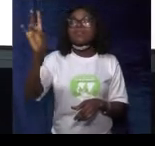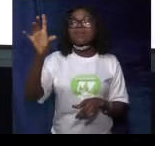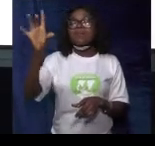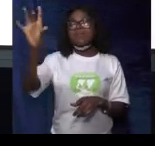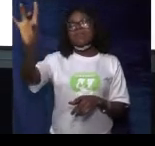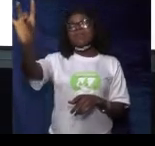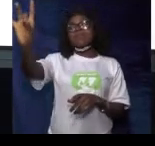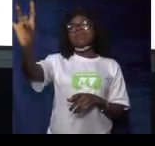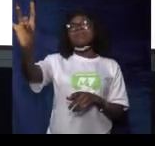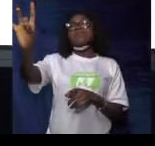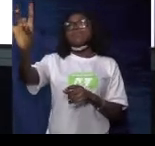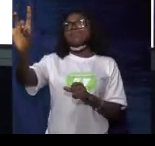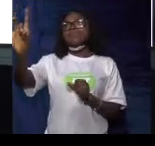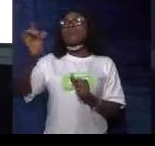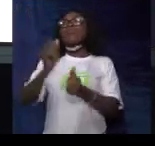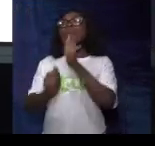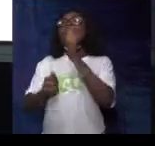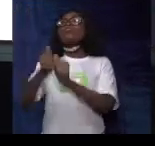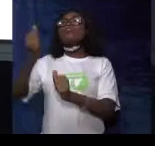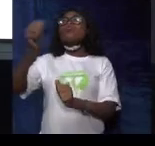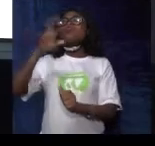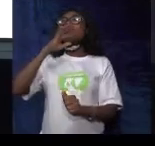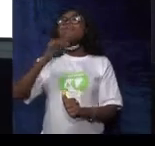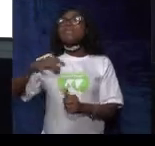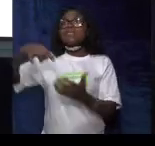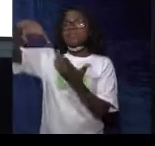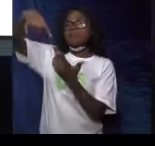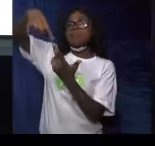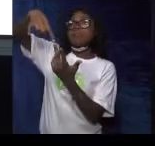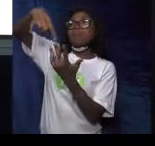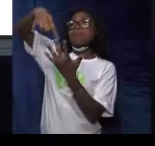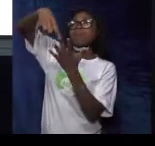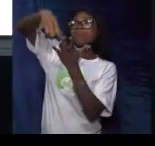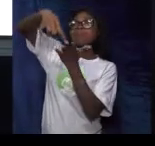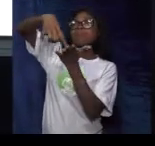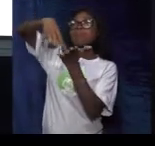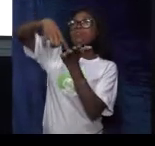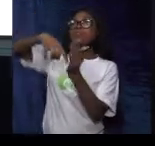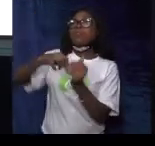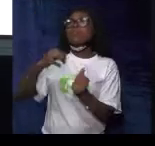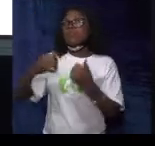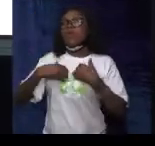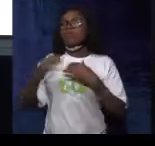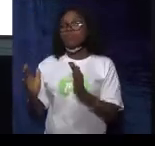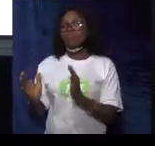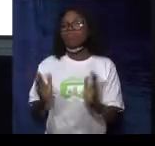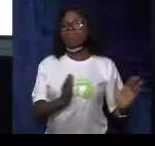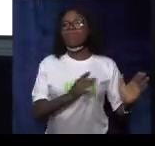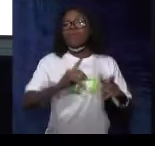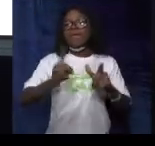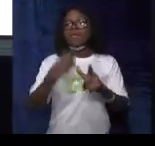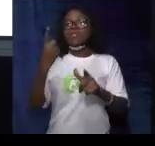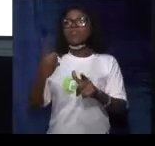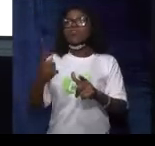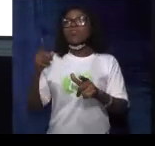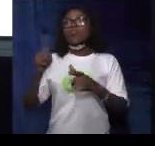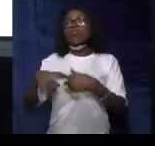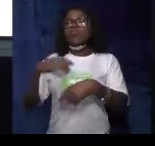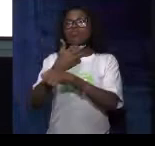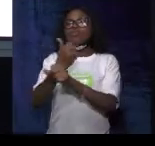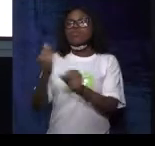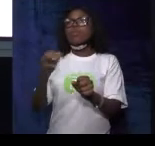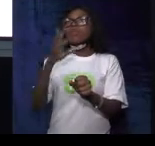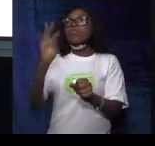then 5, then 6, then 7, then 8. Which one is the median for all these numbers? Don't forget that for median you have to